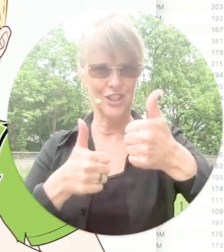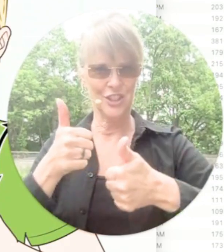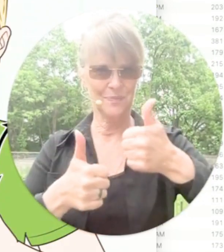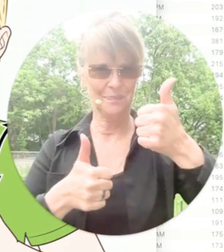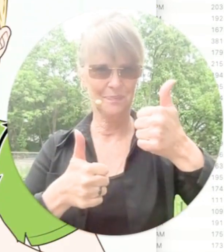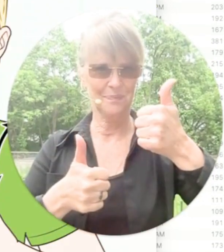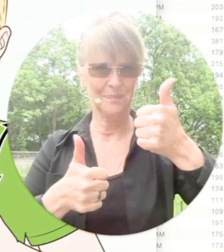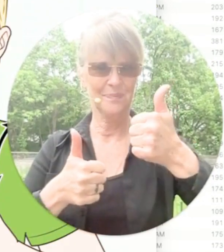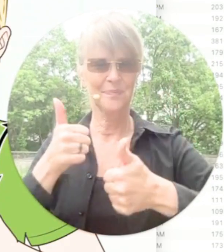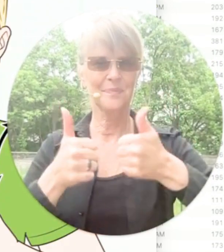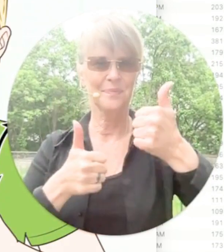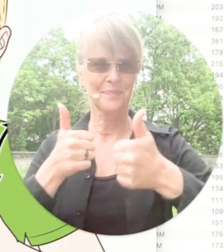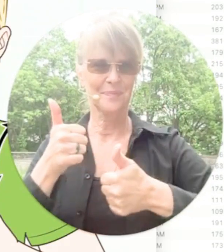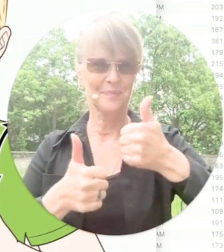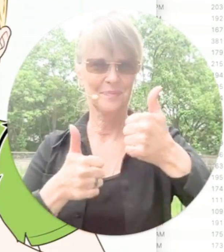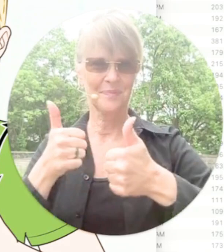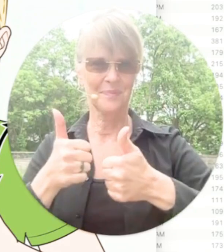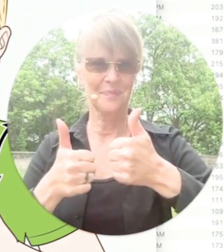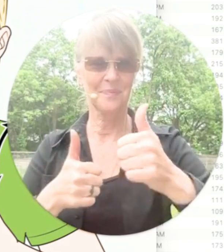Which.